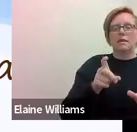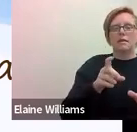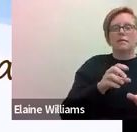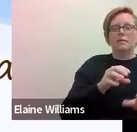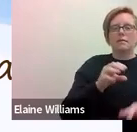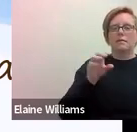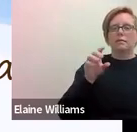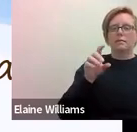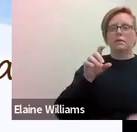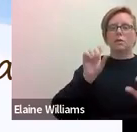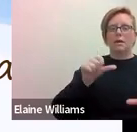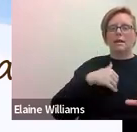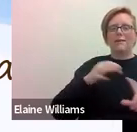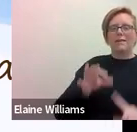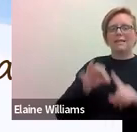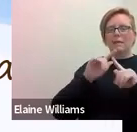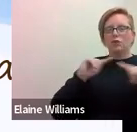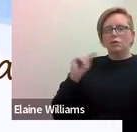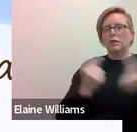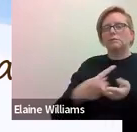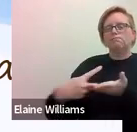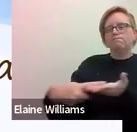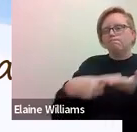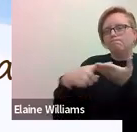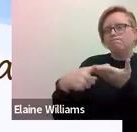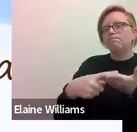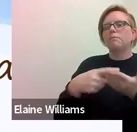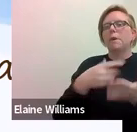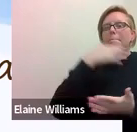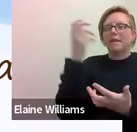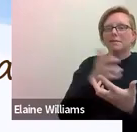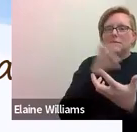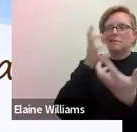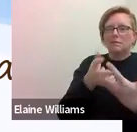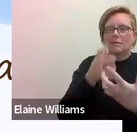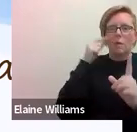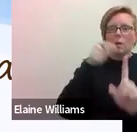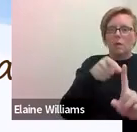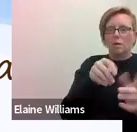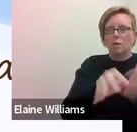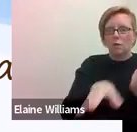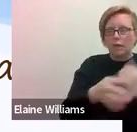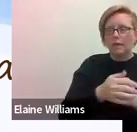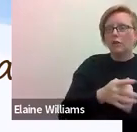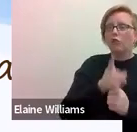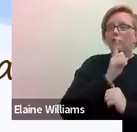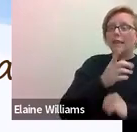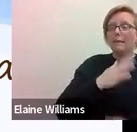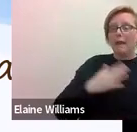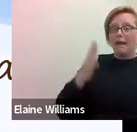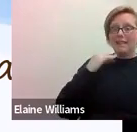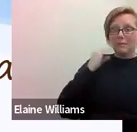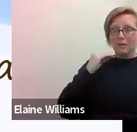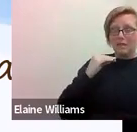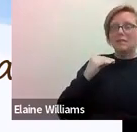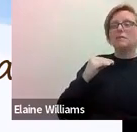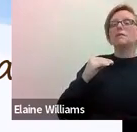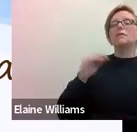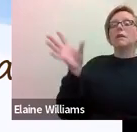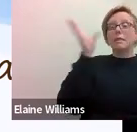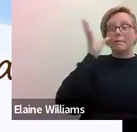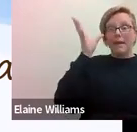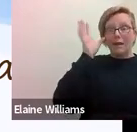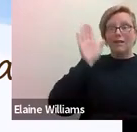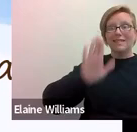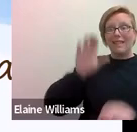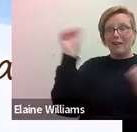And so really, in my experience, there is a lot of weight placed on really what the parent's goals and vision is for the child for that